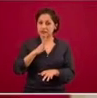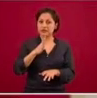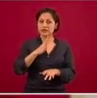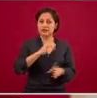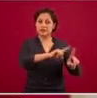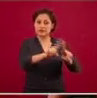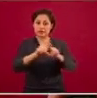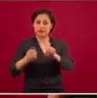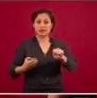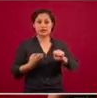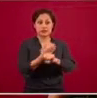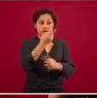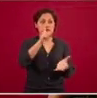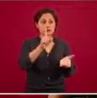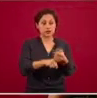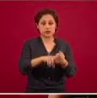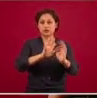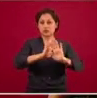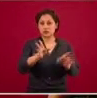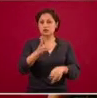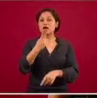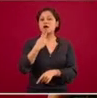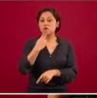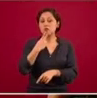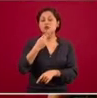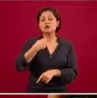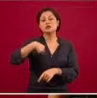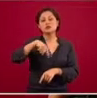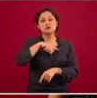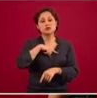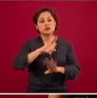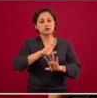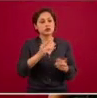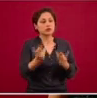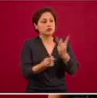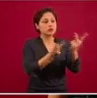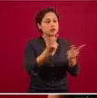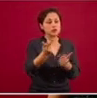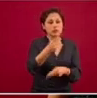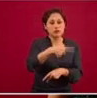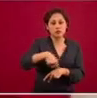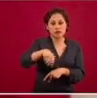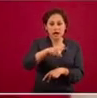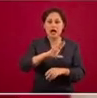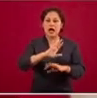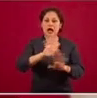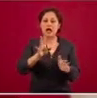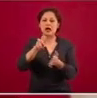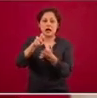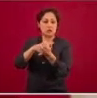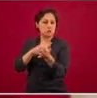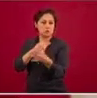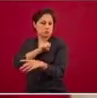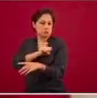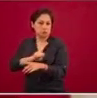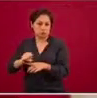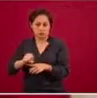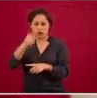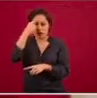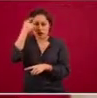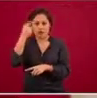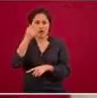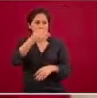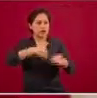digital platform that the government has developed during the past 10 days in order to better coordinate